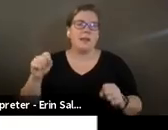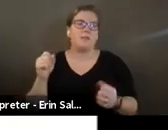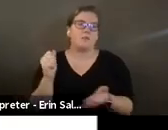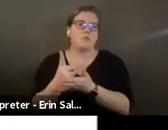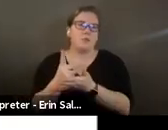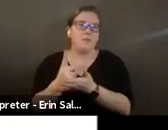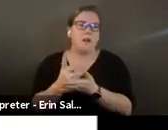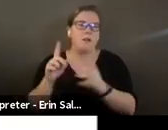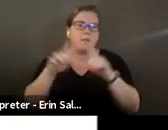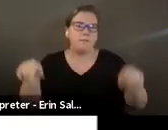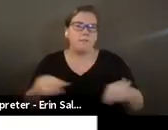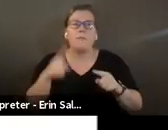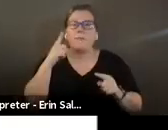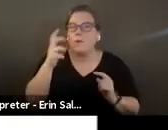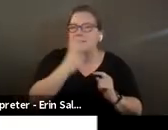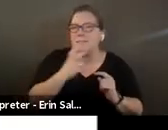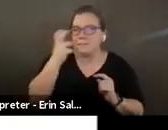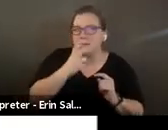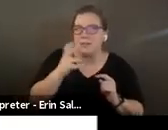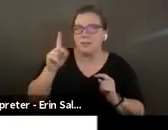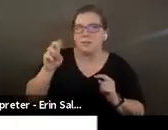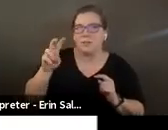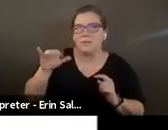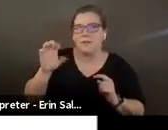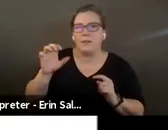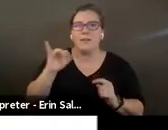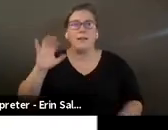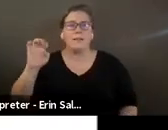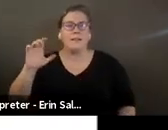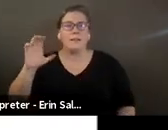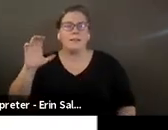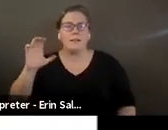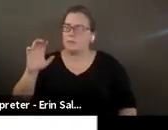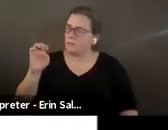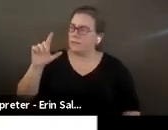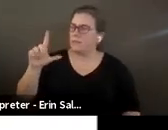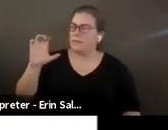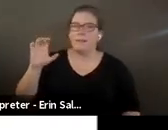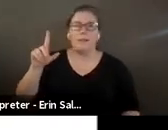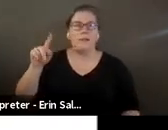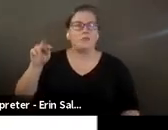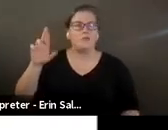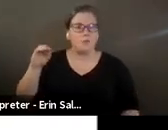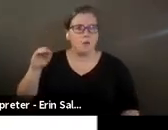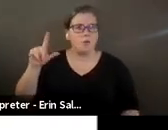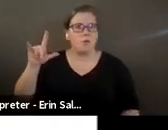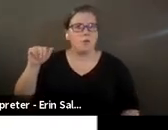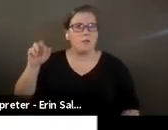speech devices that we provide, like the electrolarynx and the iPad for